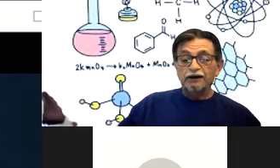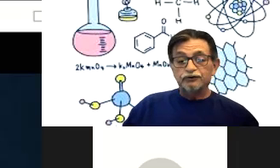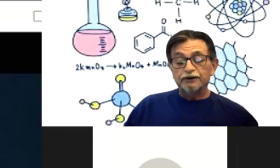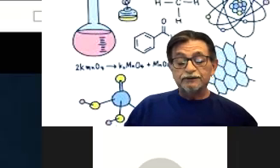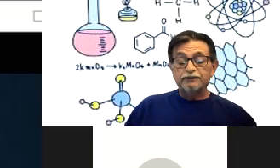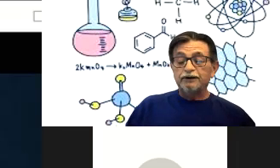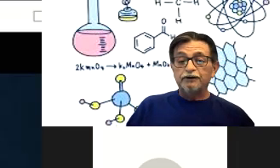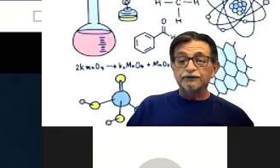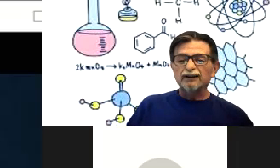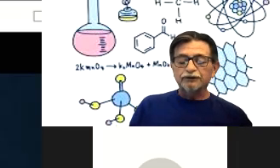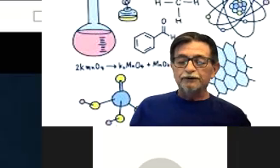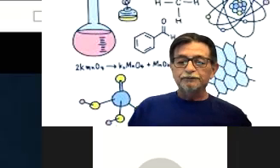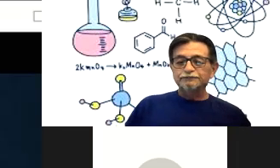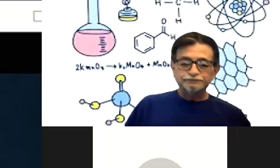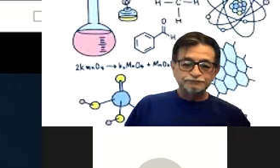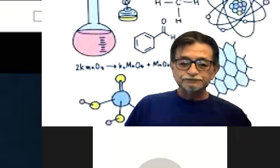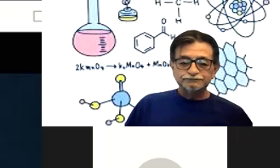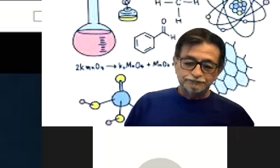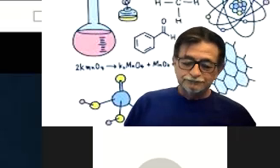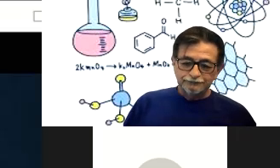Any Italian dressing eaters out there?